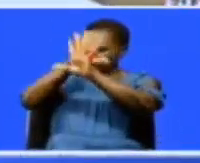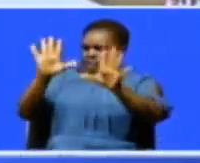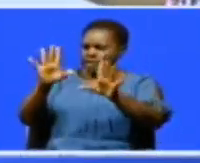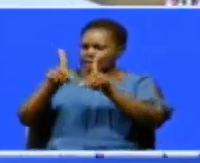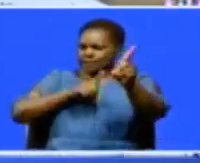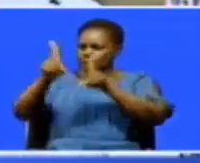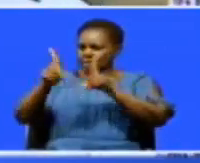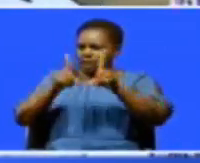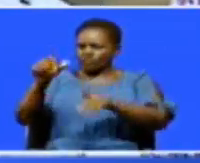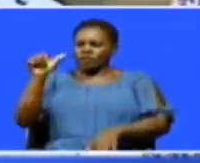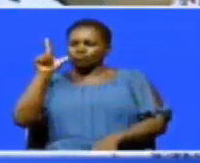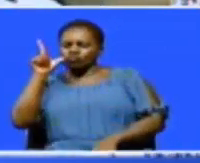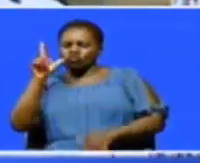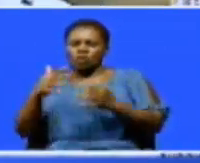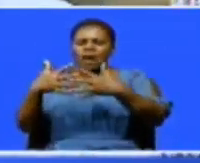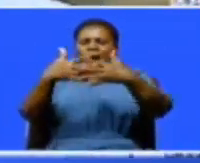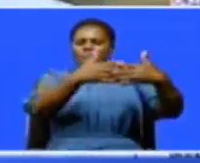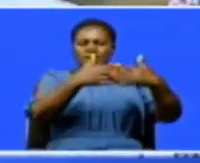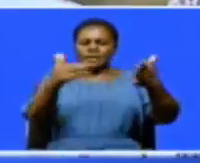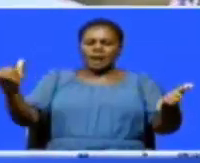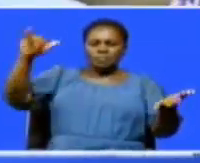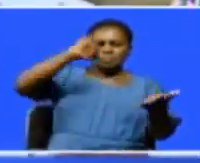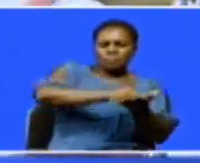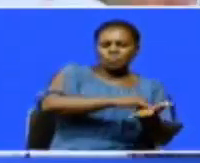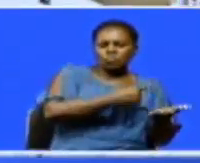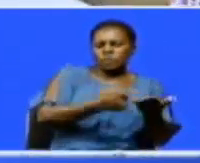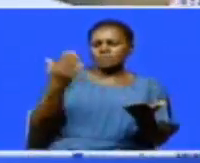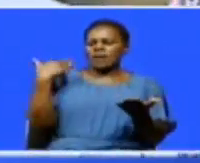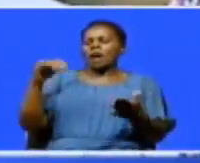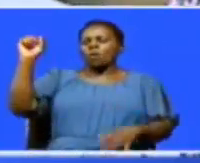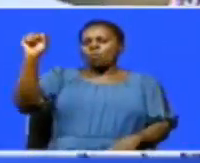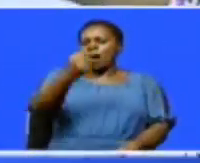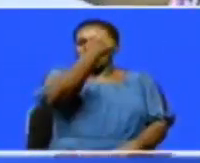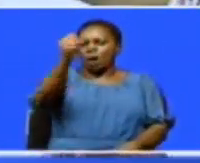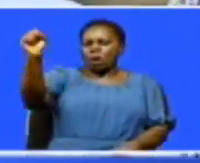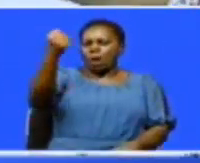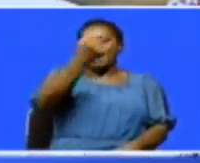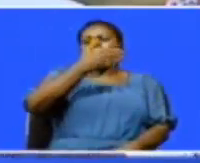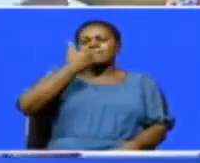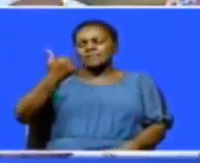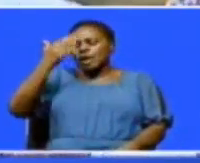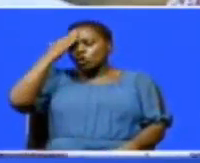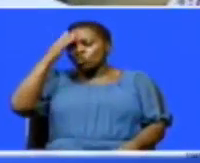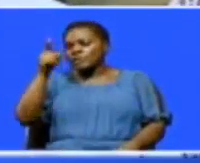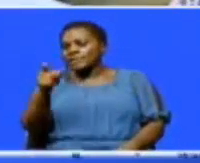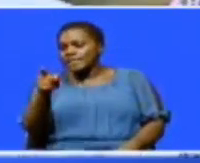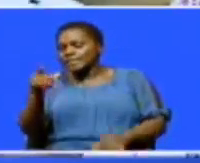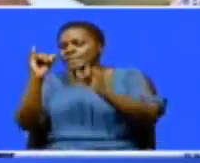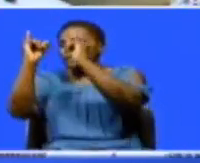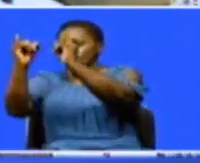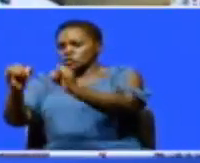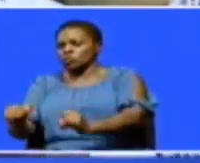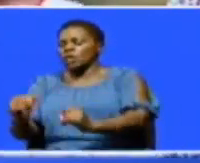England or America or whatever last week and is loitering around, you should know that that individual